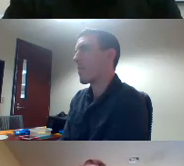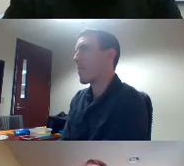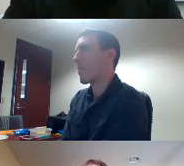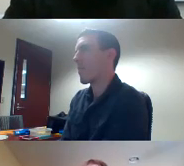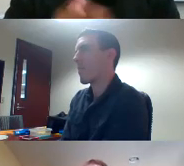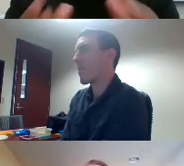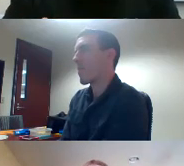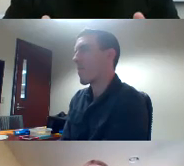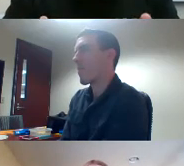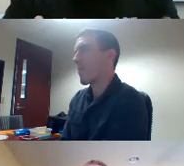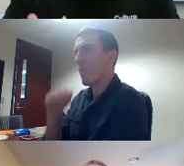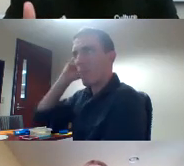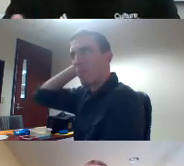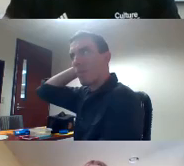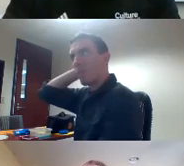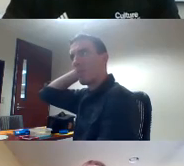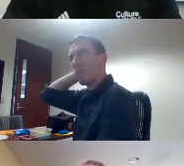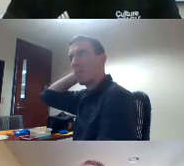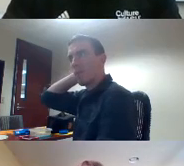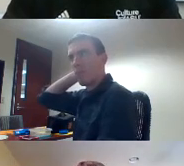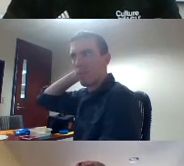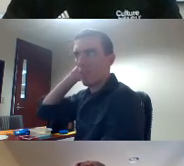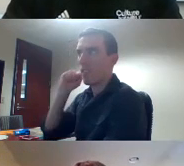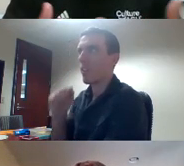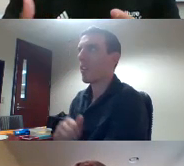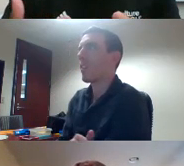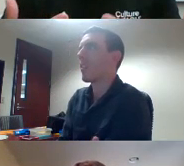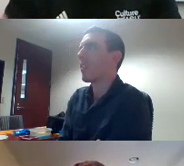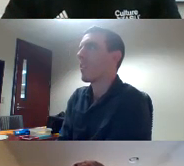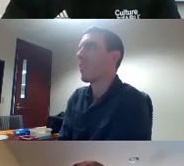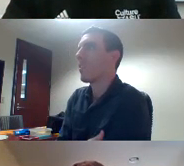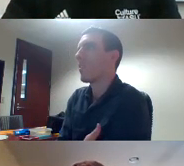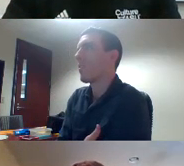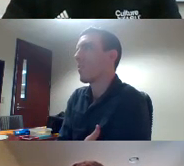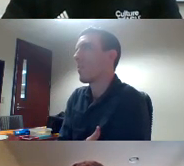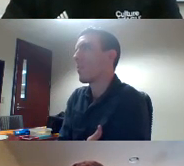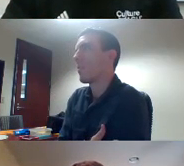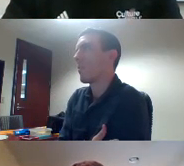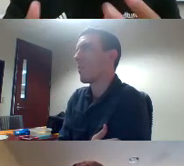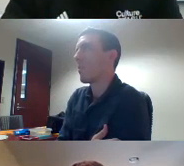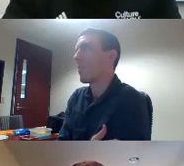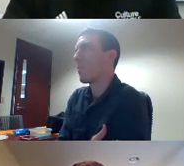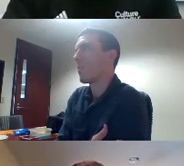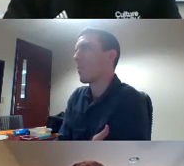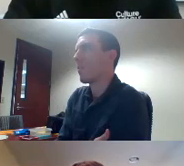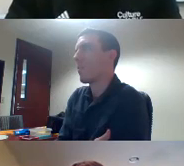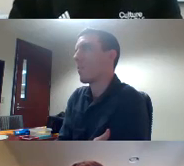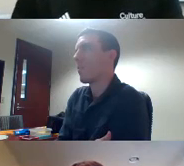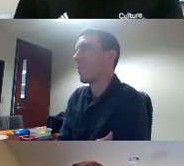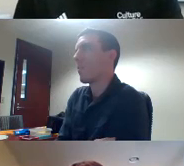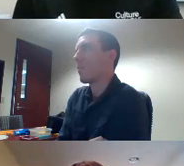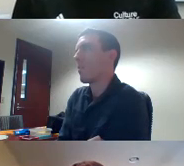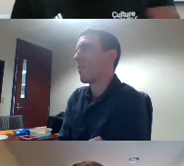again, if this is who, this is the document that says who we are as Sun Devils, and this is what we are striving